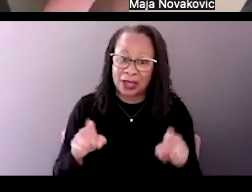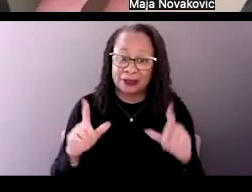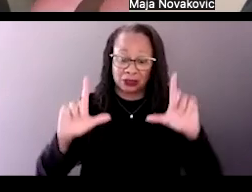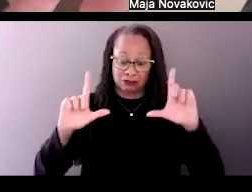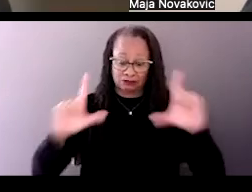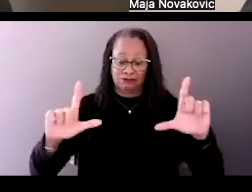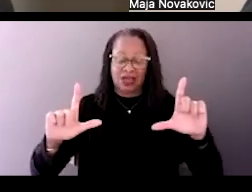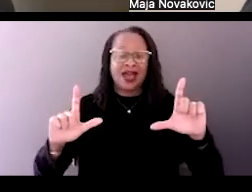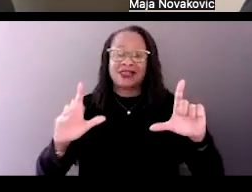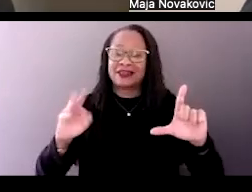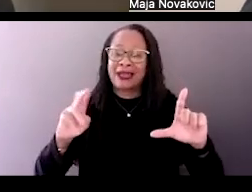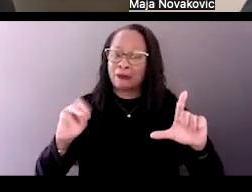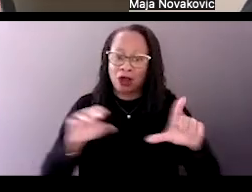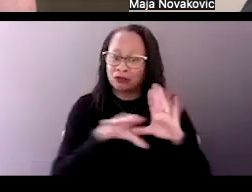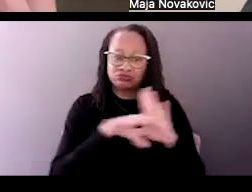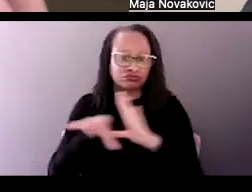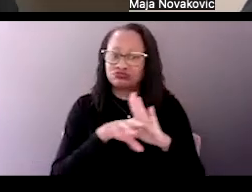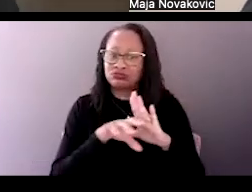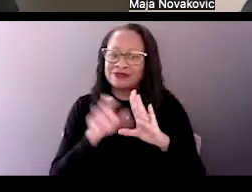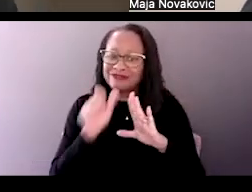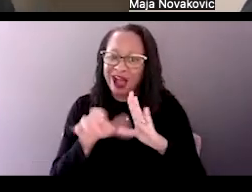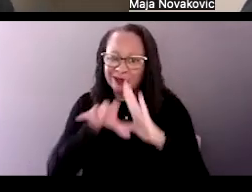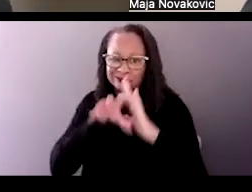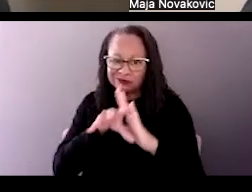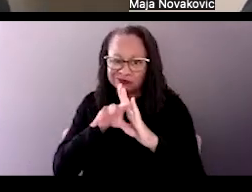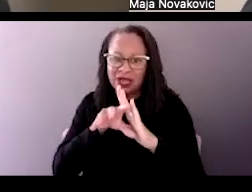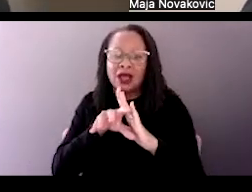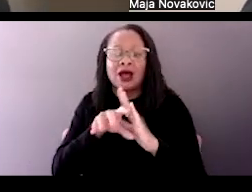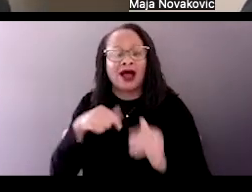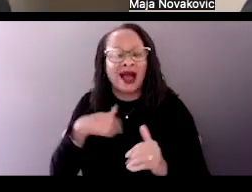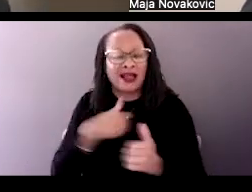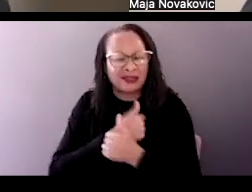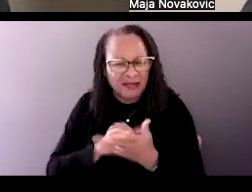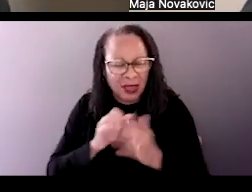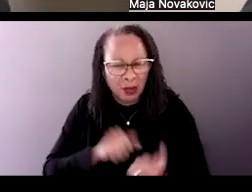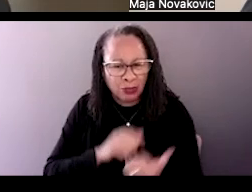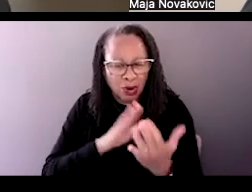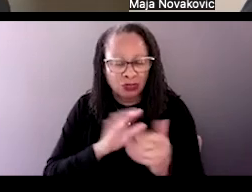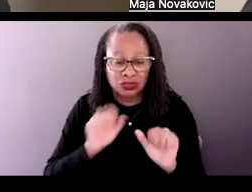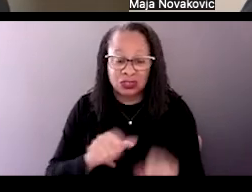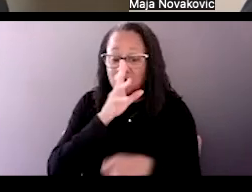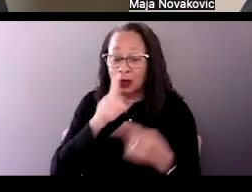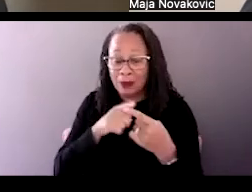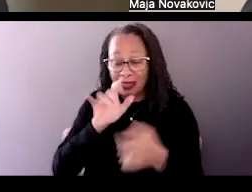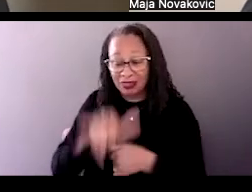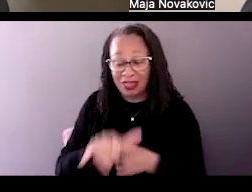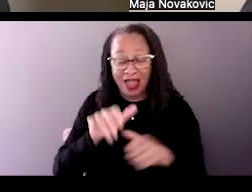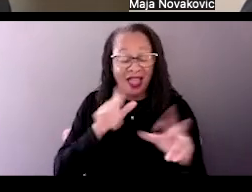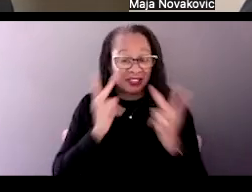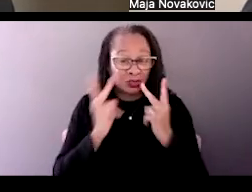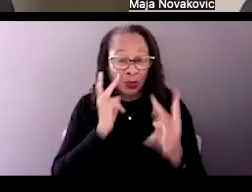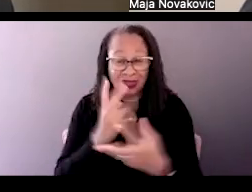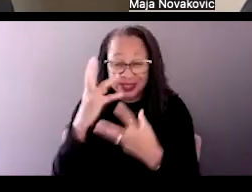never moves. I love this approach. Can you talk to me a little bit about sort of that visual